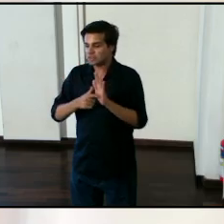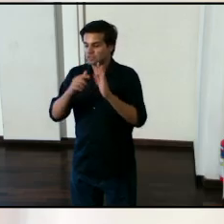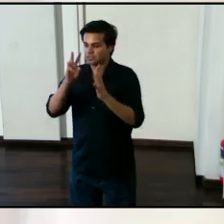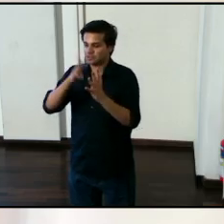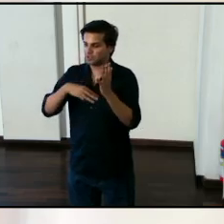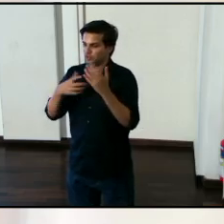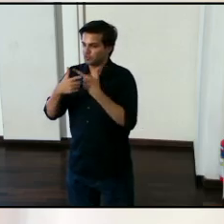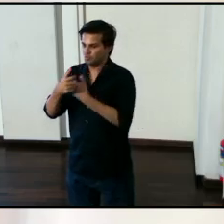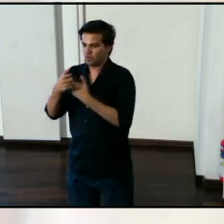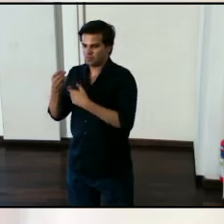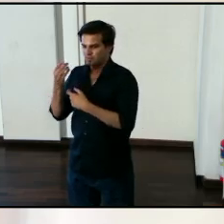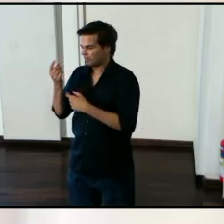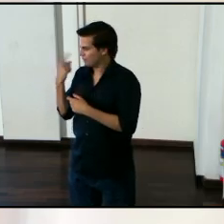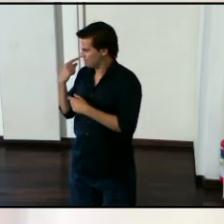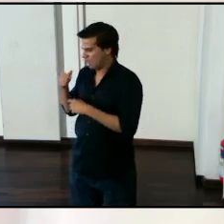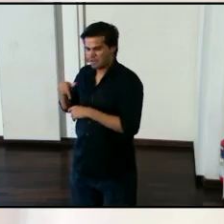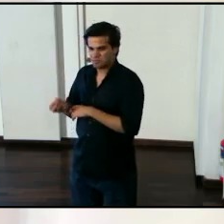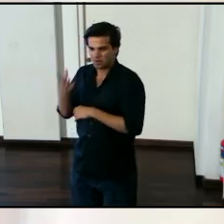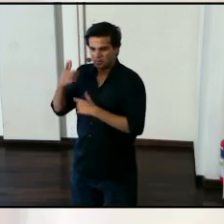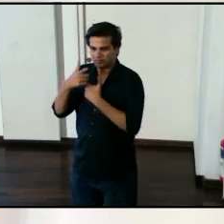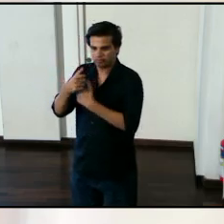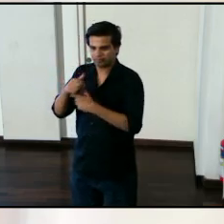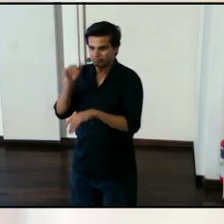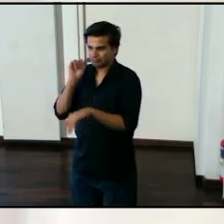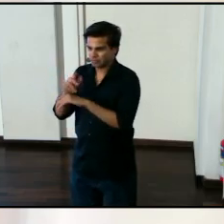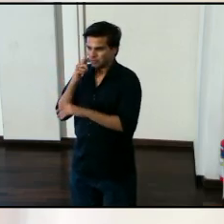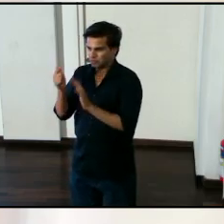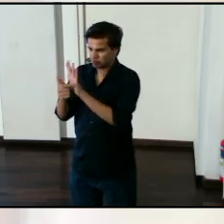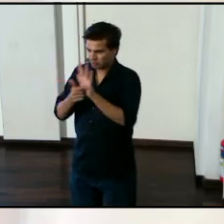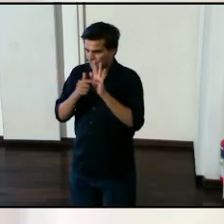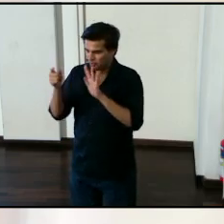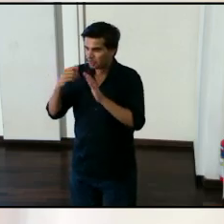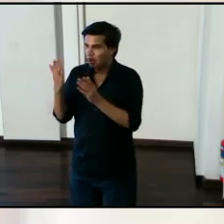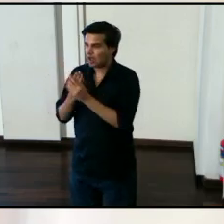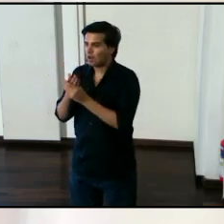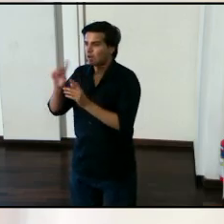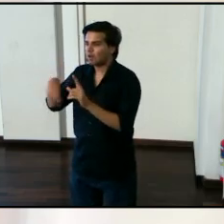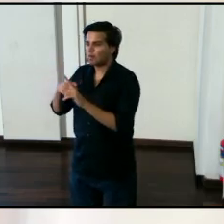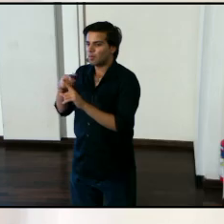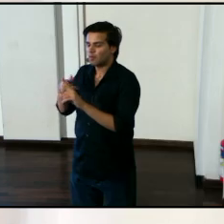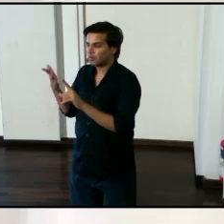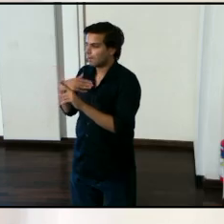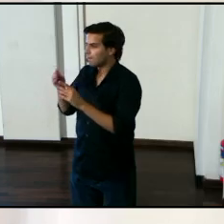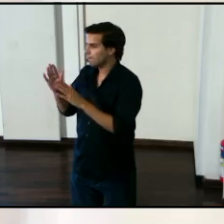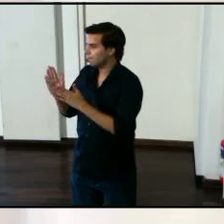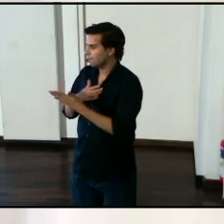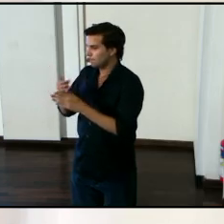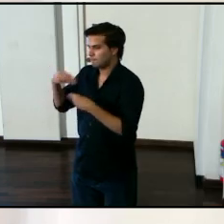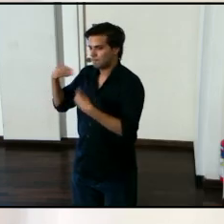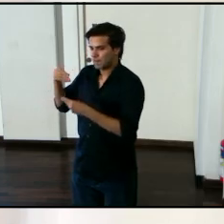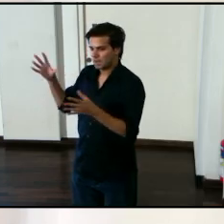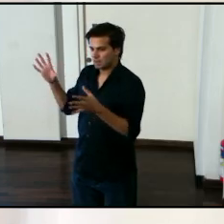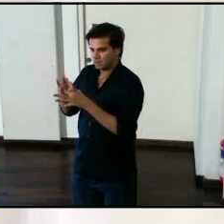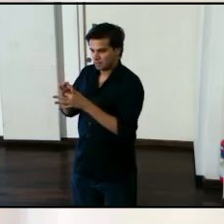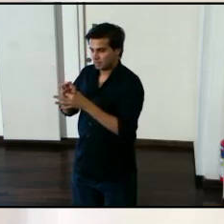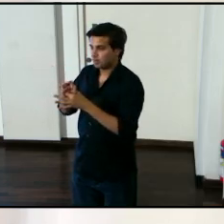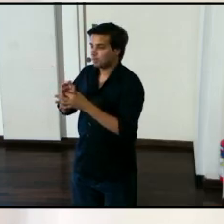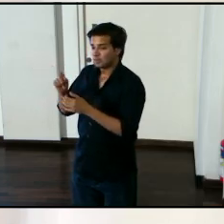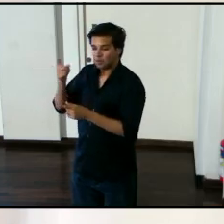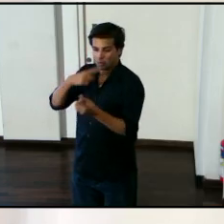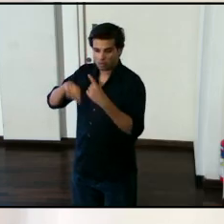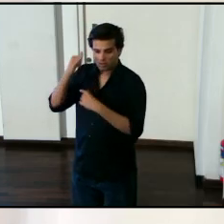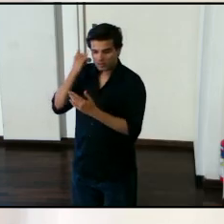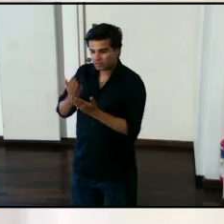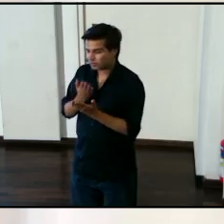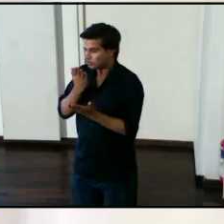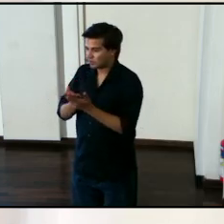that I took this morning of the archive webpage. And I would strongly suggest